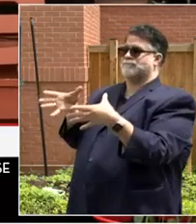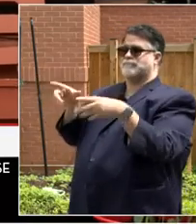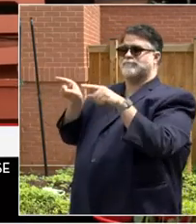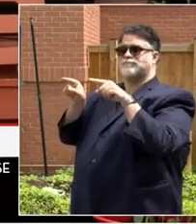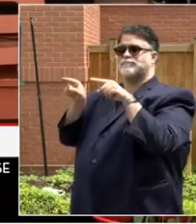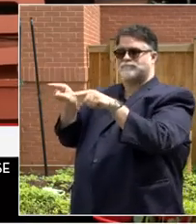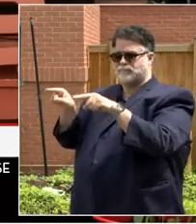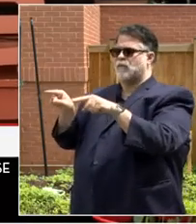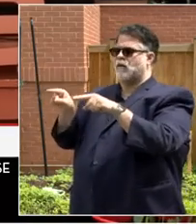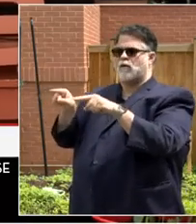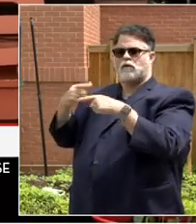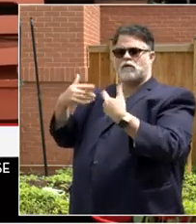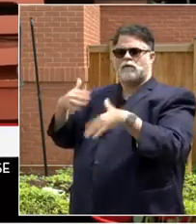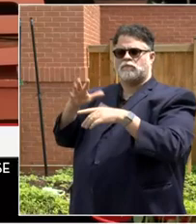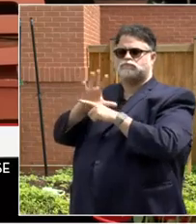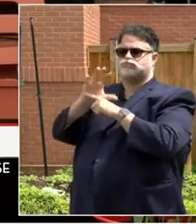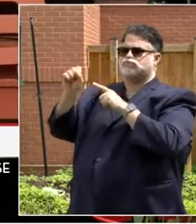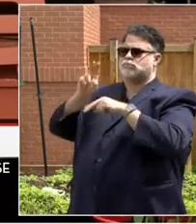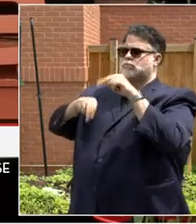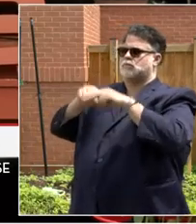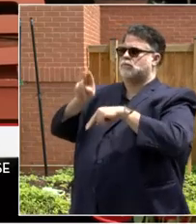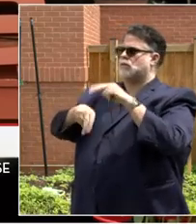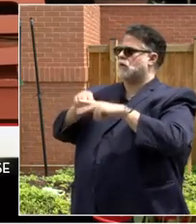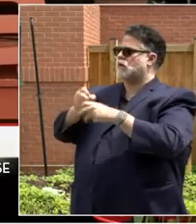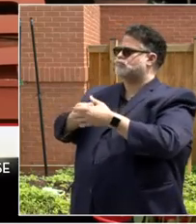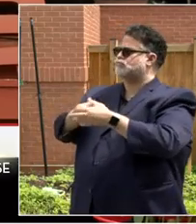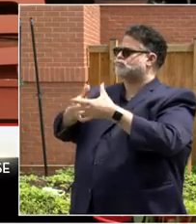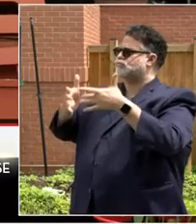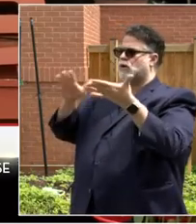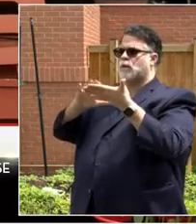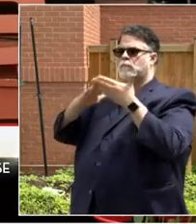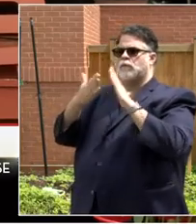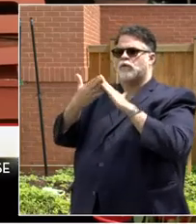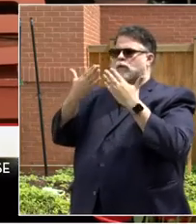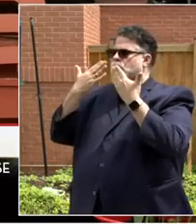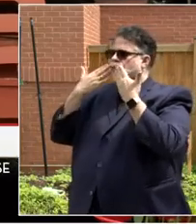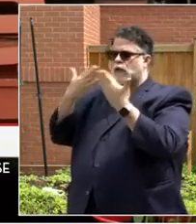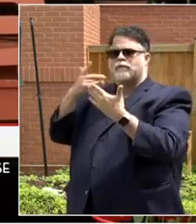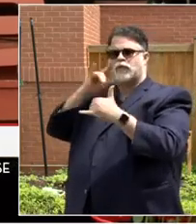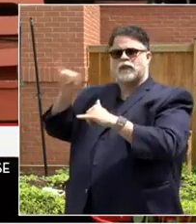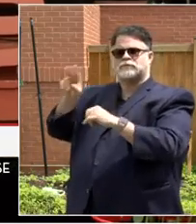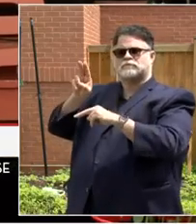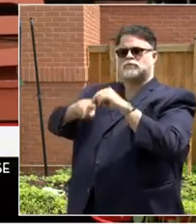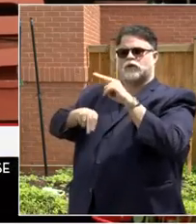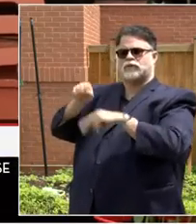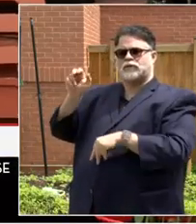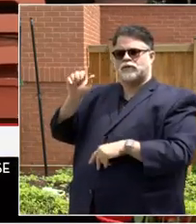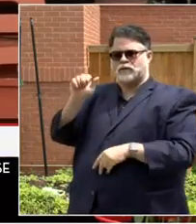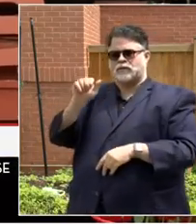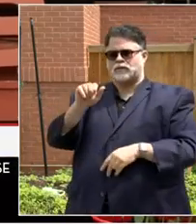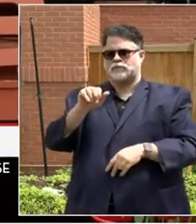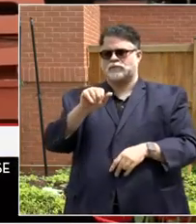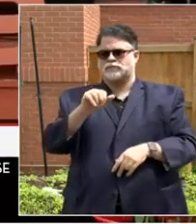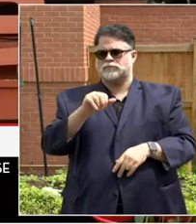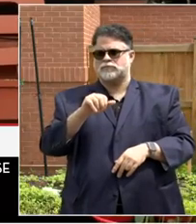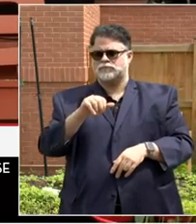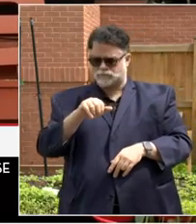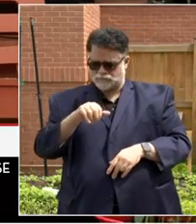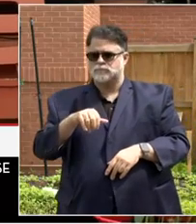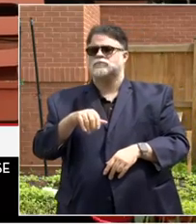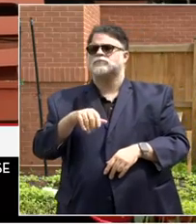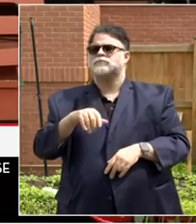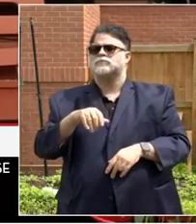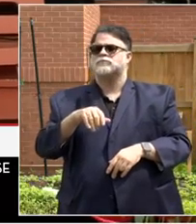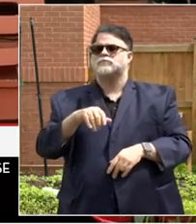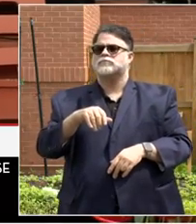came without the support of the community, people like Scotty Irvin, who helped give us money to keep this going. So